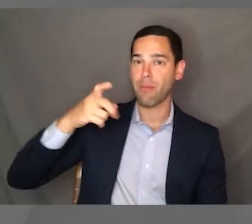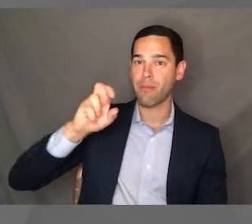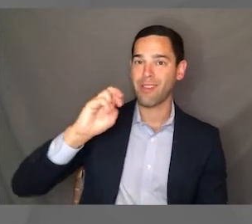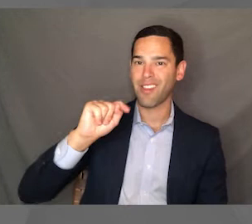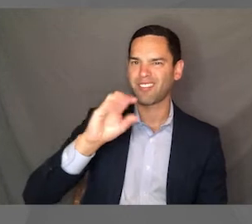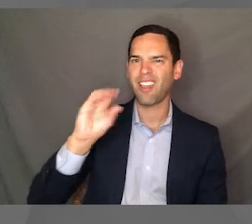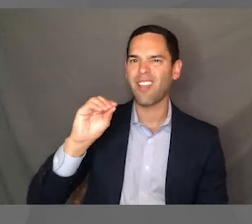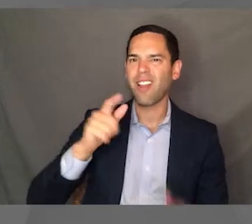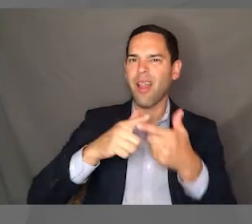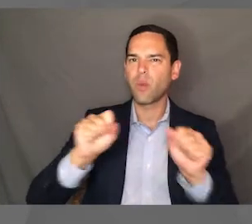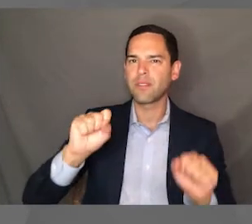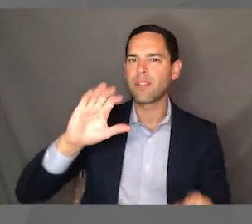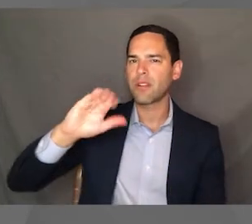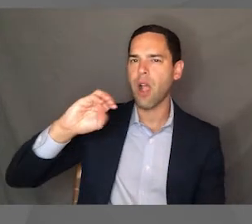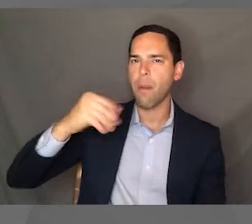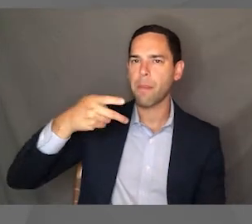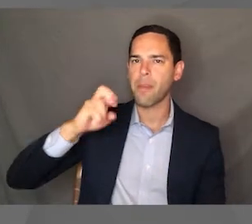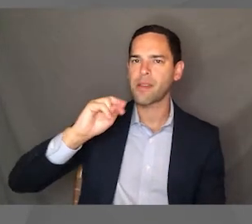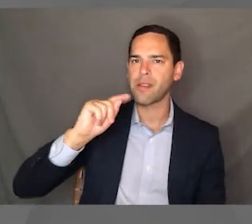competent as well.